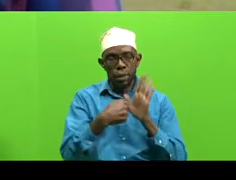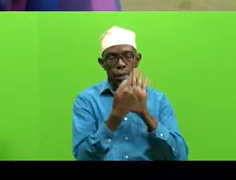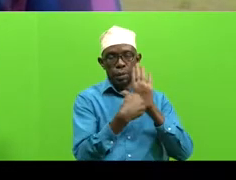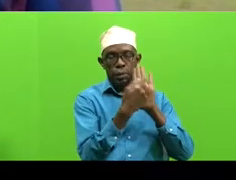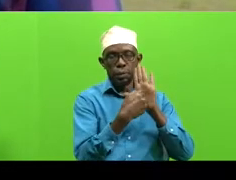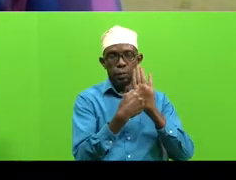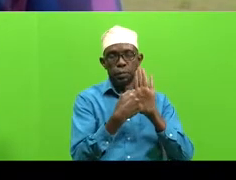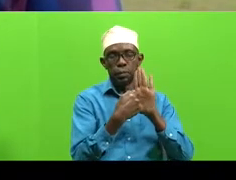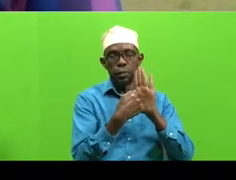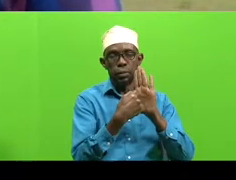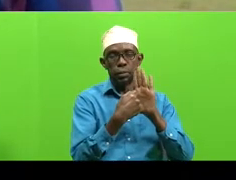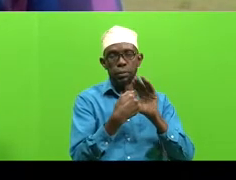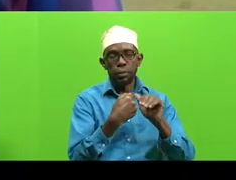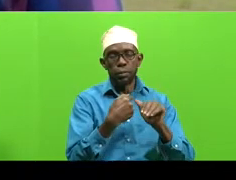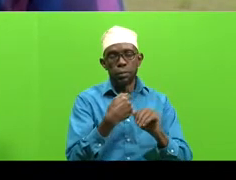and